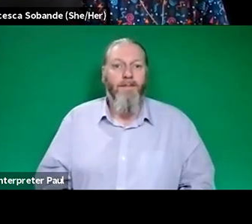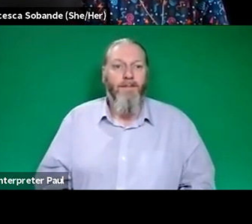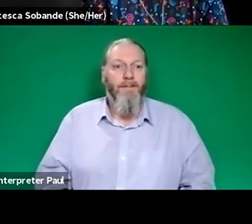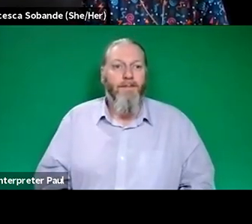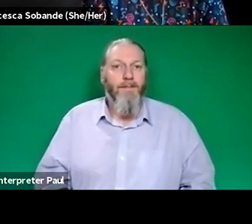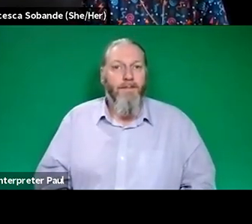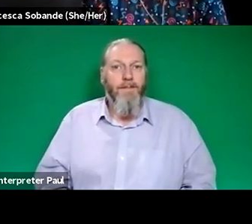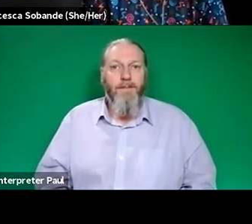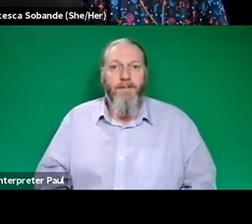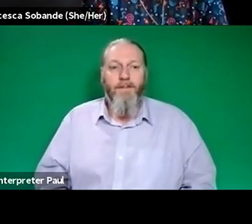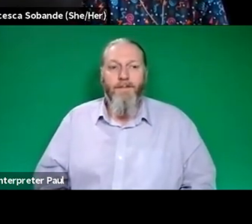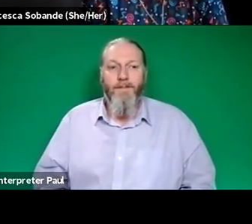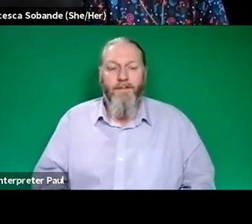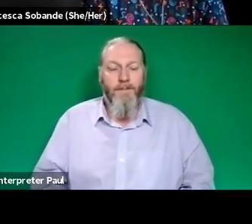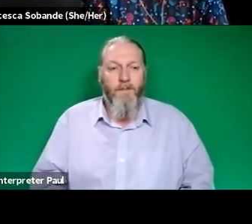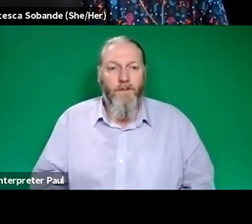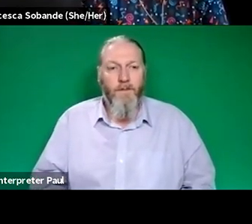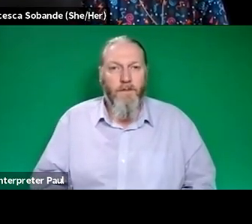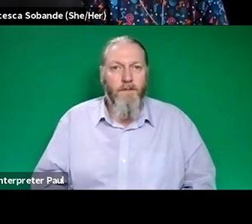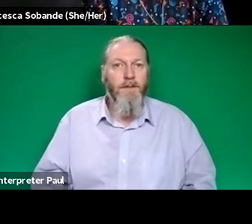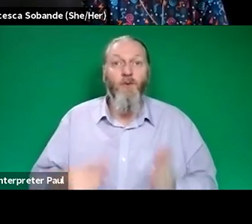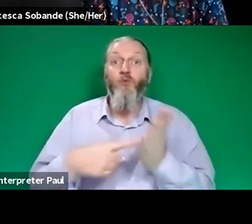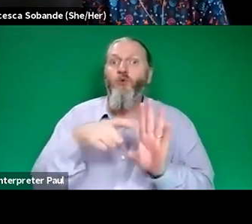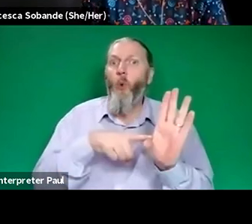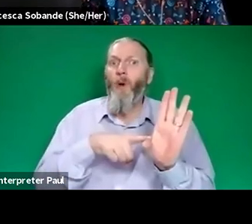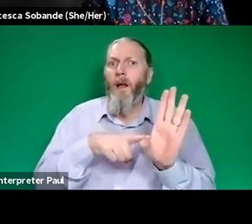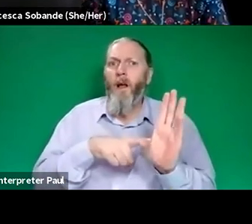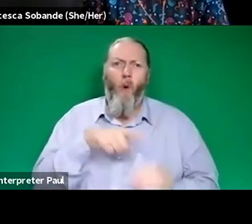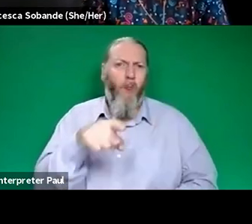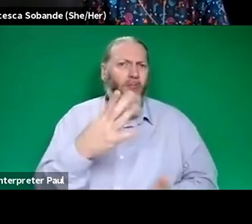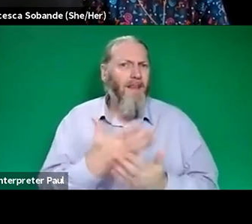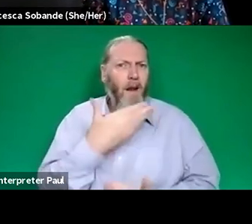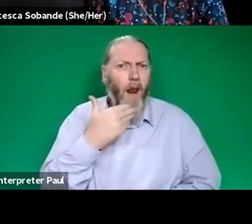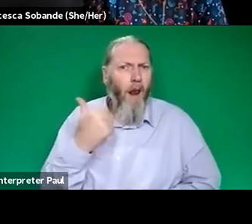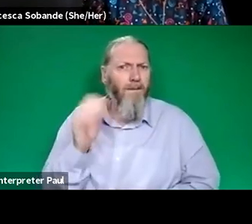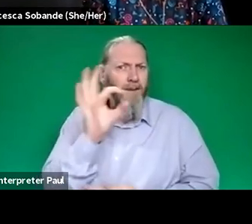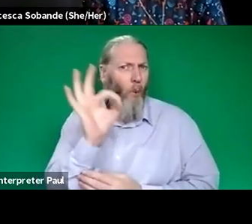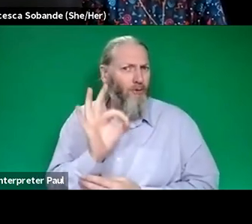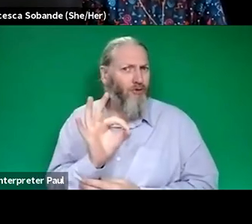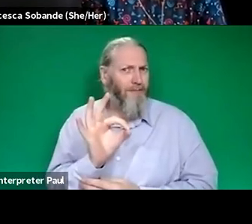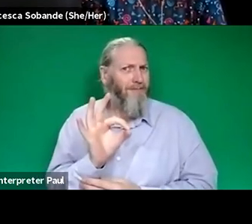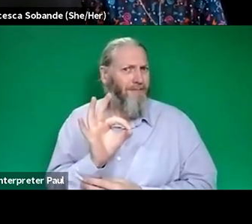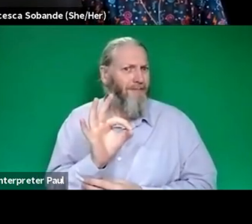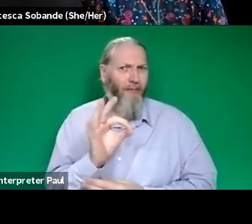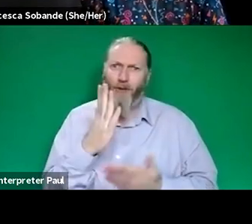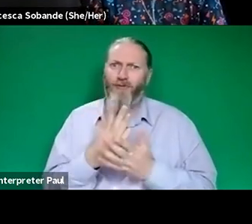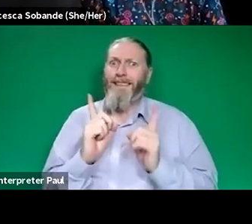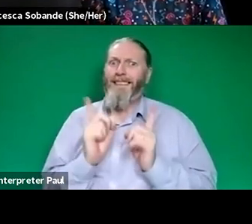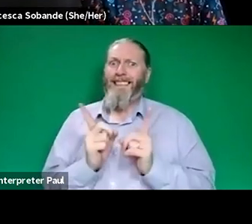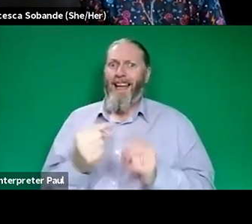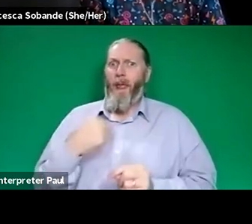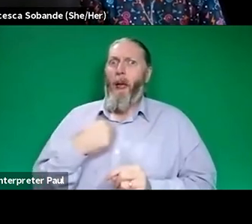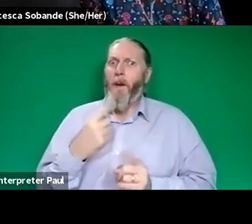Hey. Yeah, thank you. That's a lovely question, that right up my street. In terms of, it goes back to that kind of what